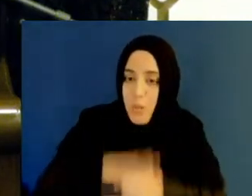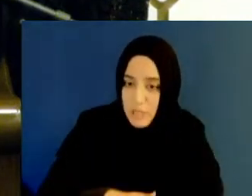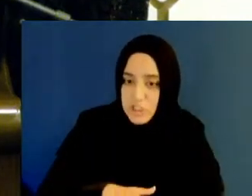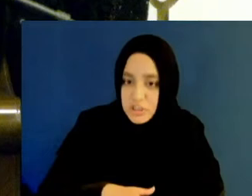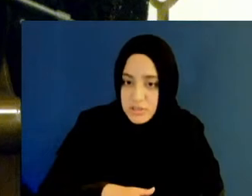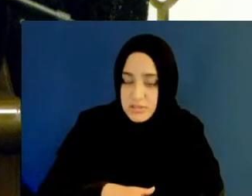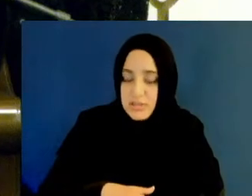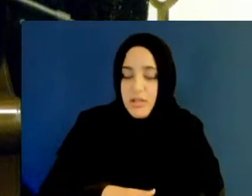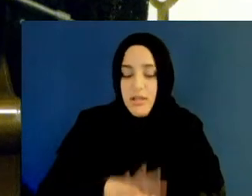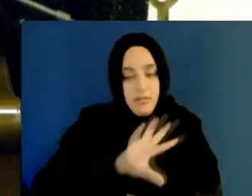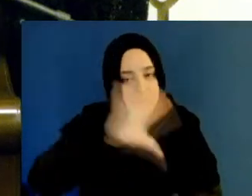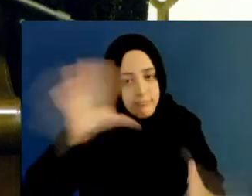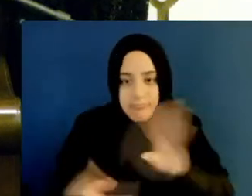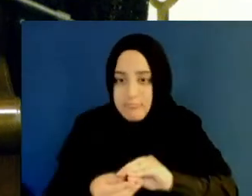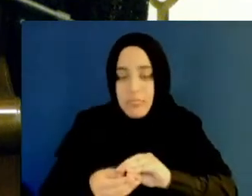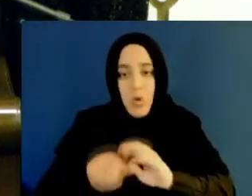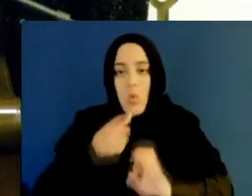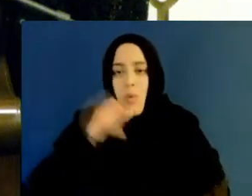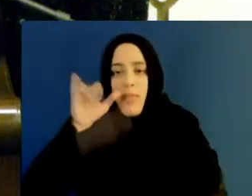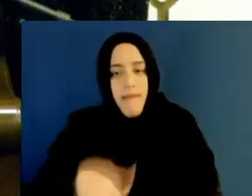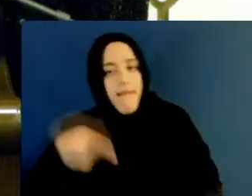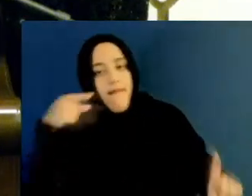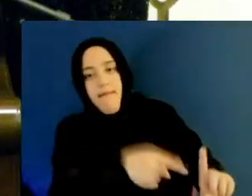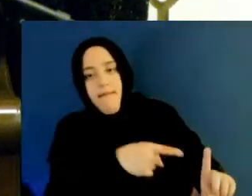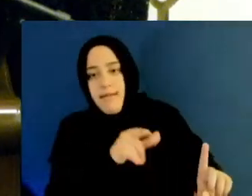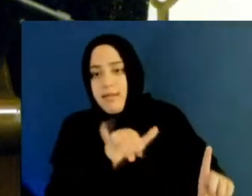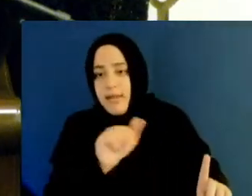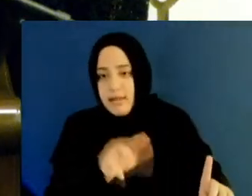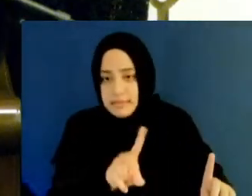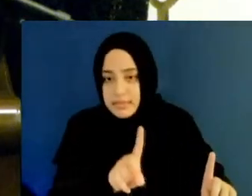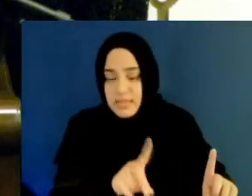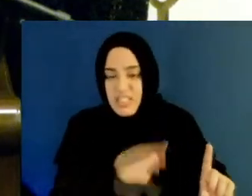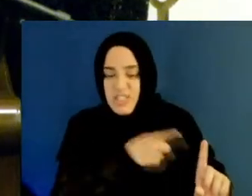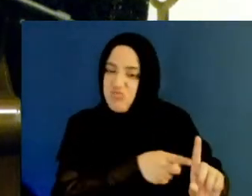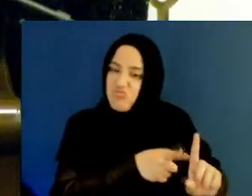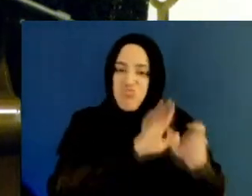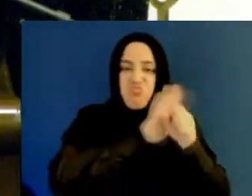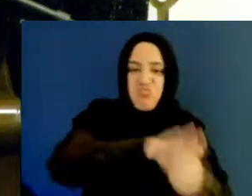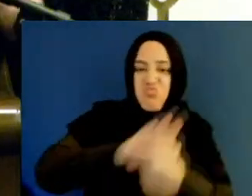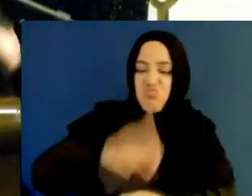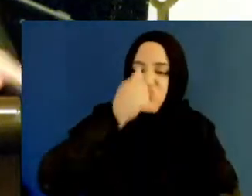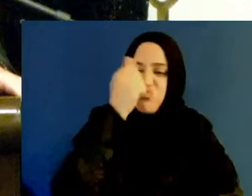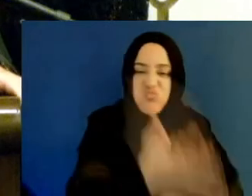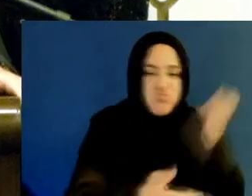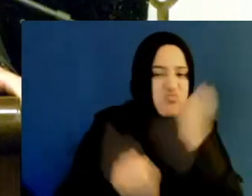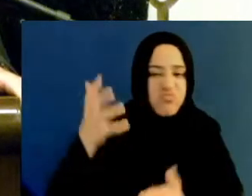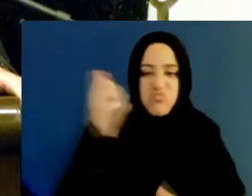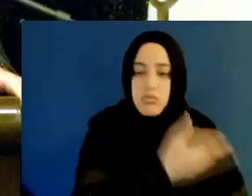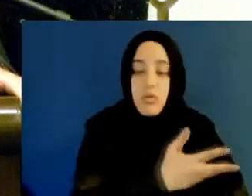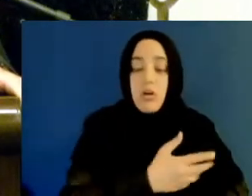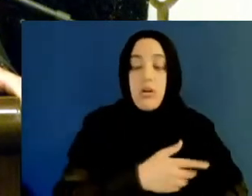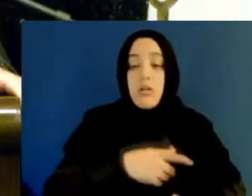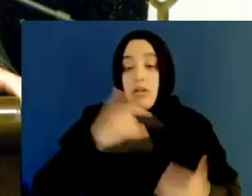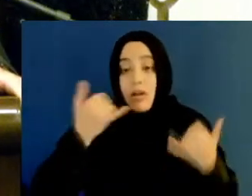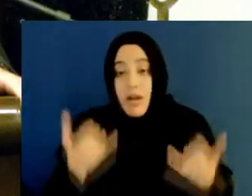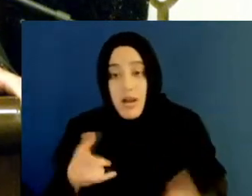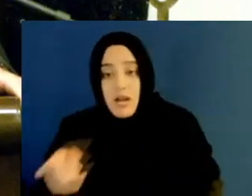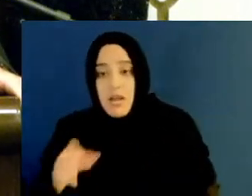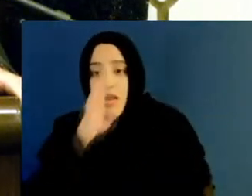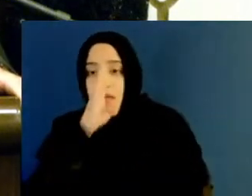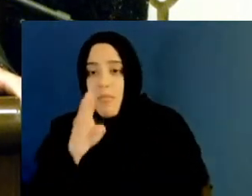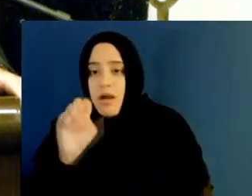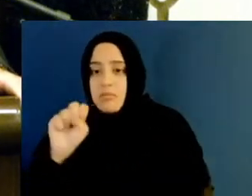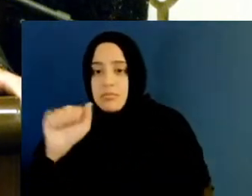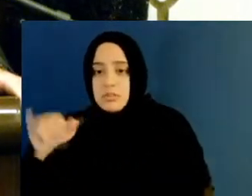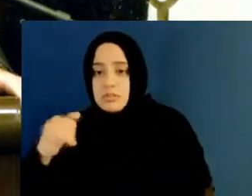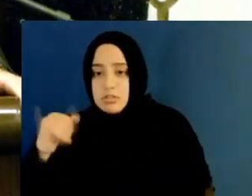Sajjad stands in front of him. In the Darbar Sham, Kalimatul Haqq, is there any greater kalima,